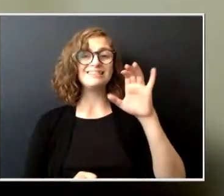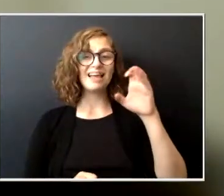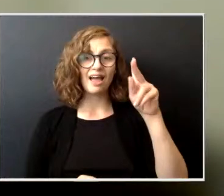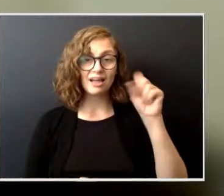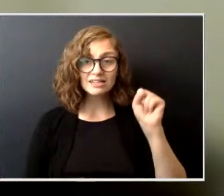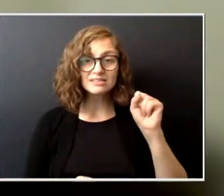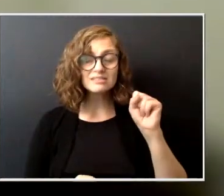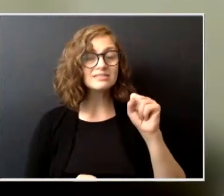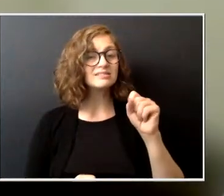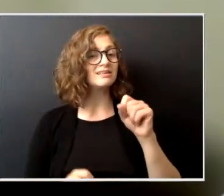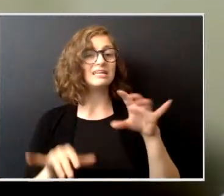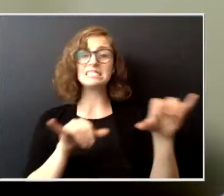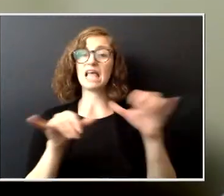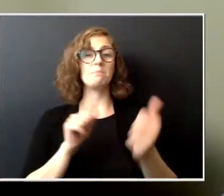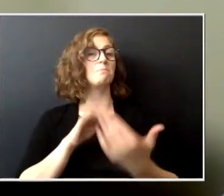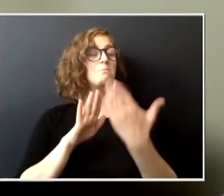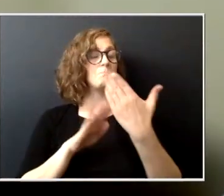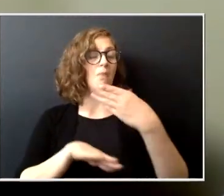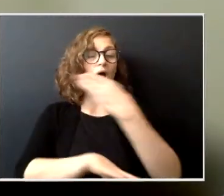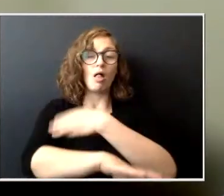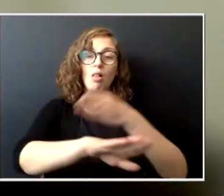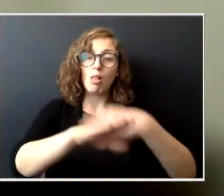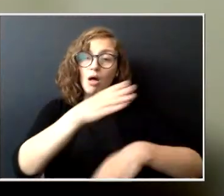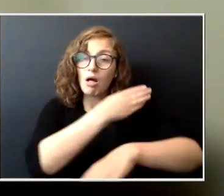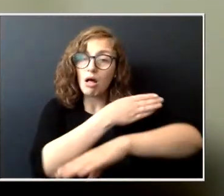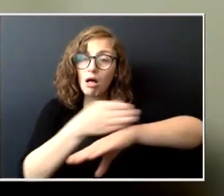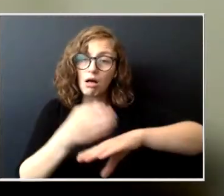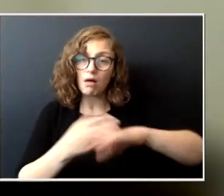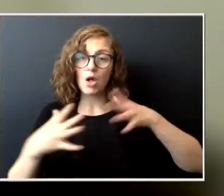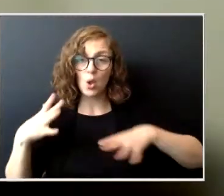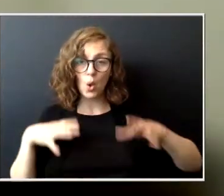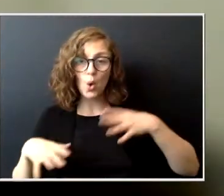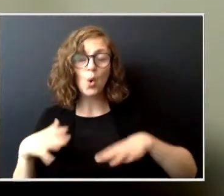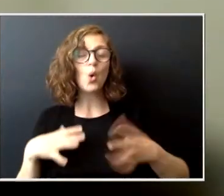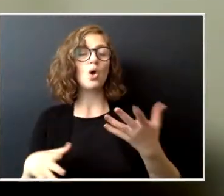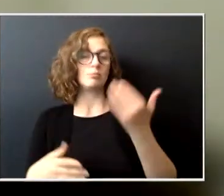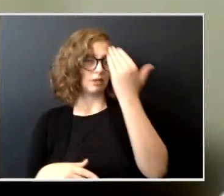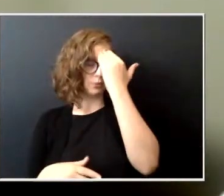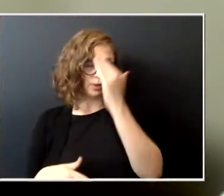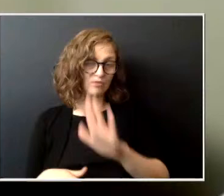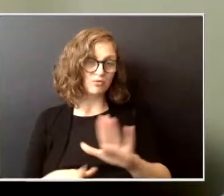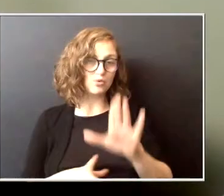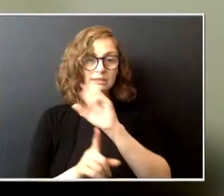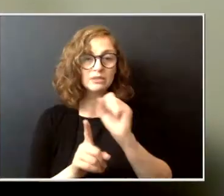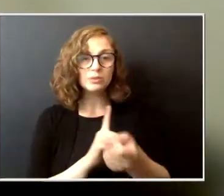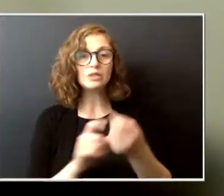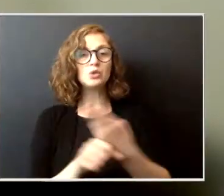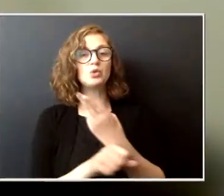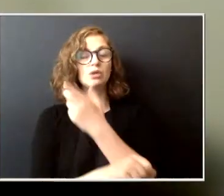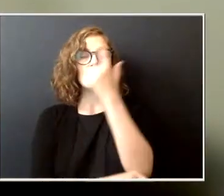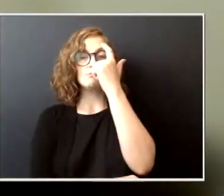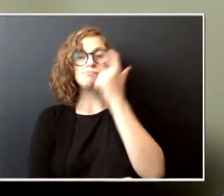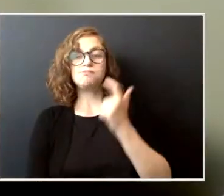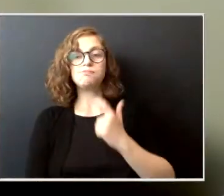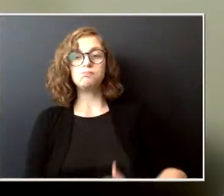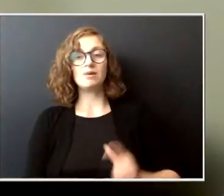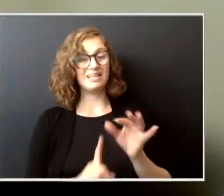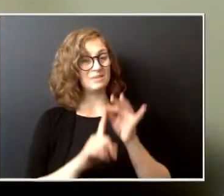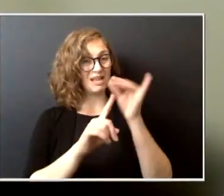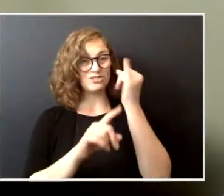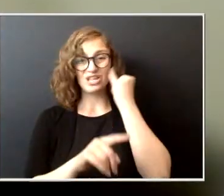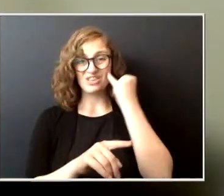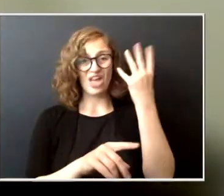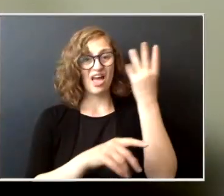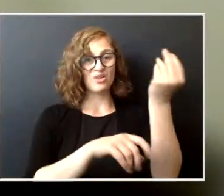same. It's the long clothes, it's being aware of your situation, it's wearing the insect repellent. Certainly if you're out working